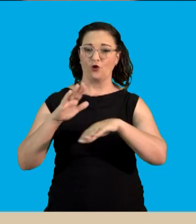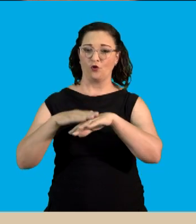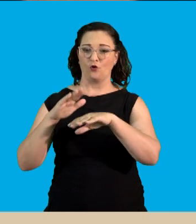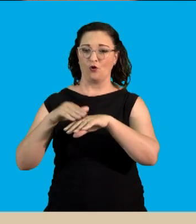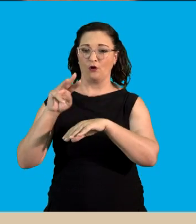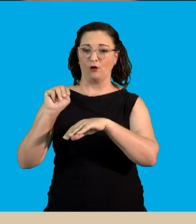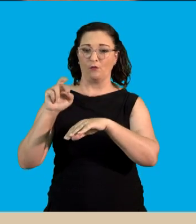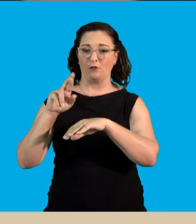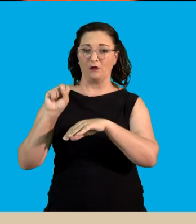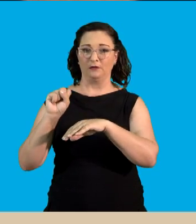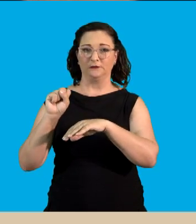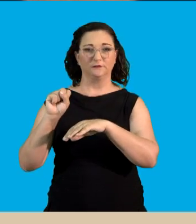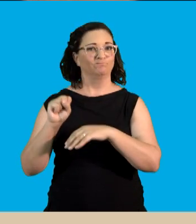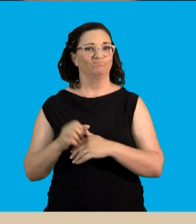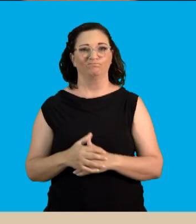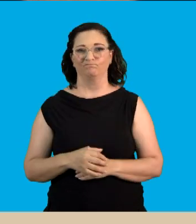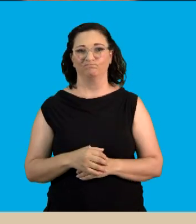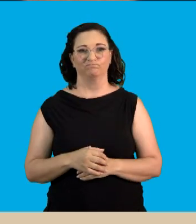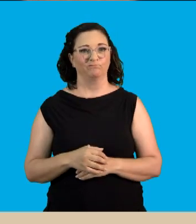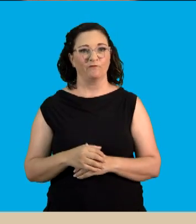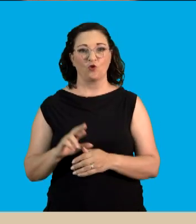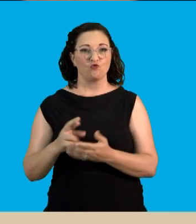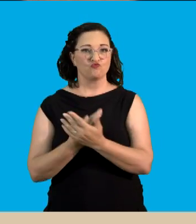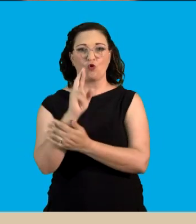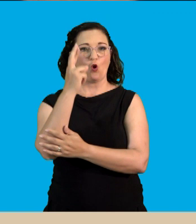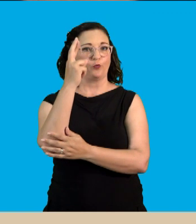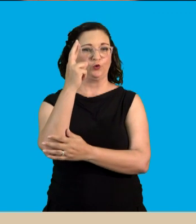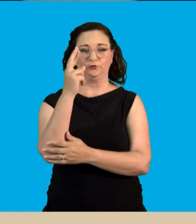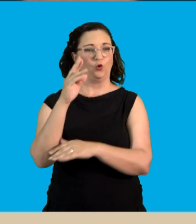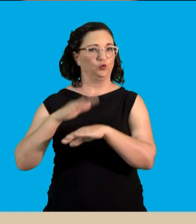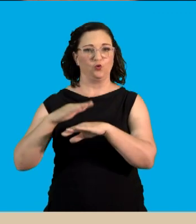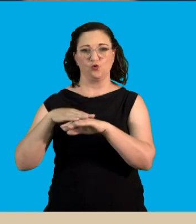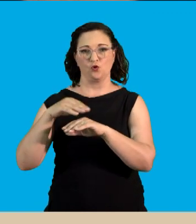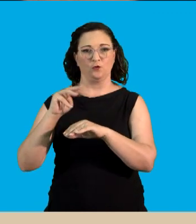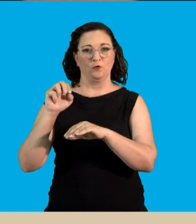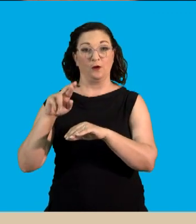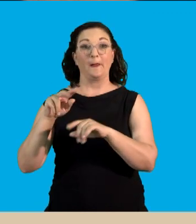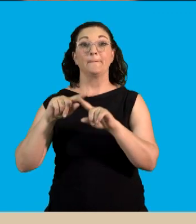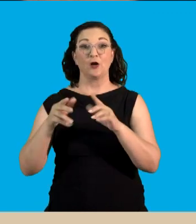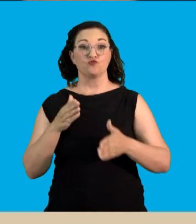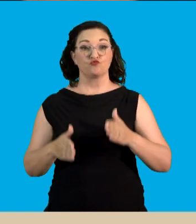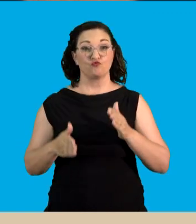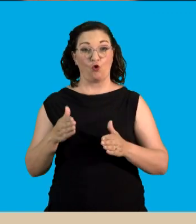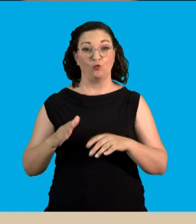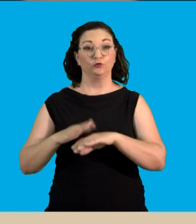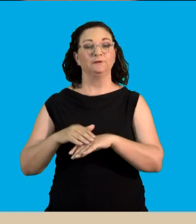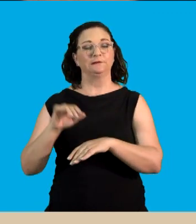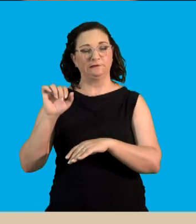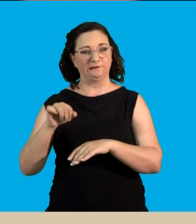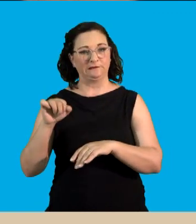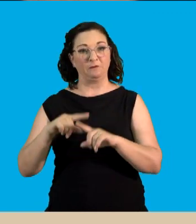thus far, no one has ever landed on Mars. They do, however, send robots to assess the situation on